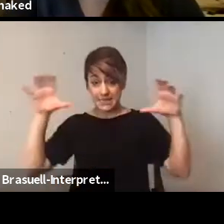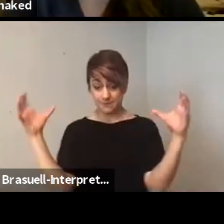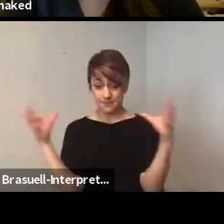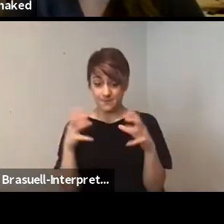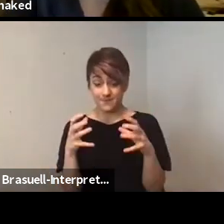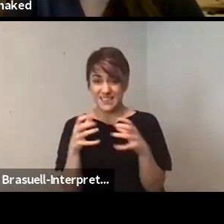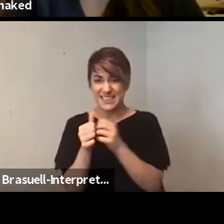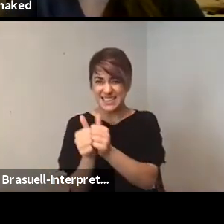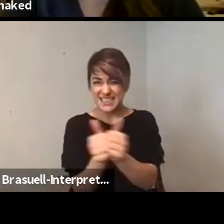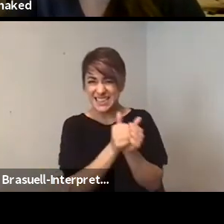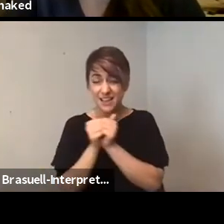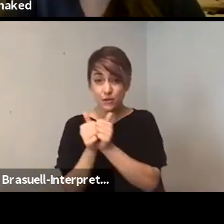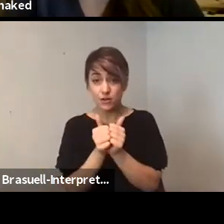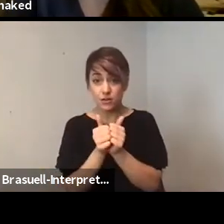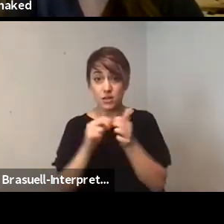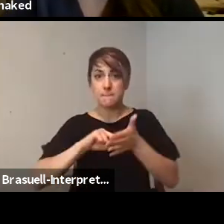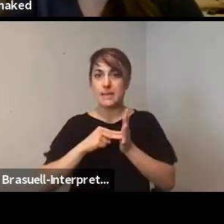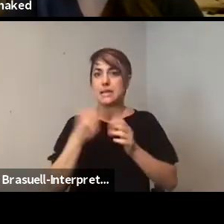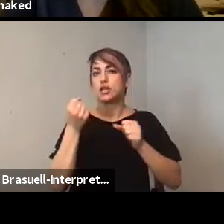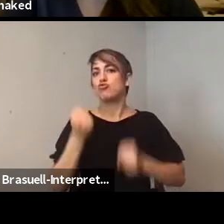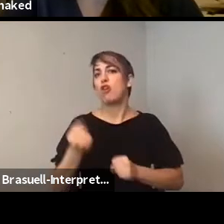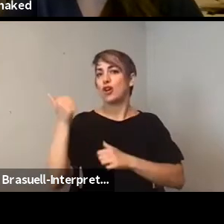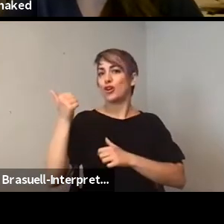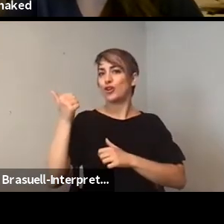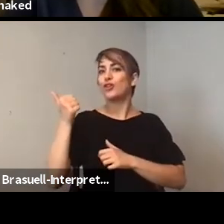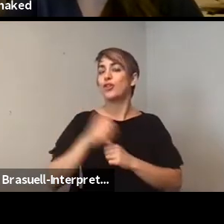louder, and it is not about